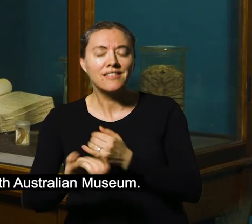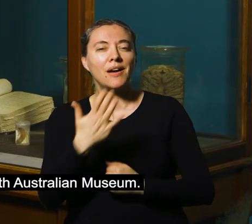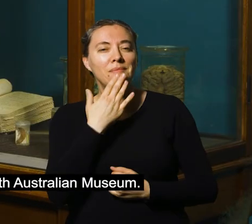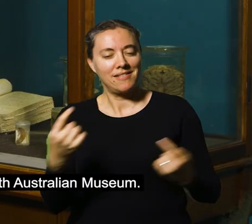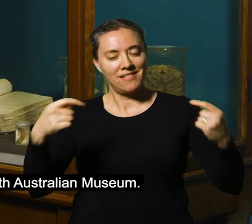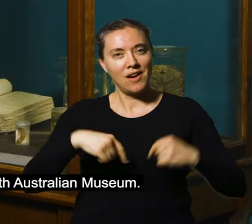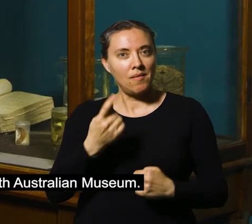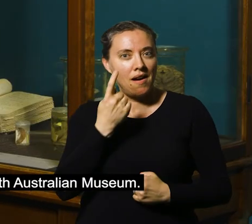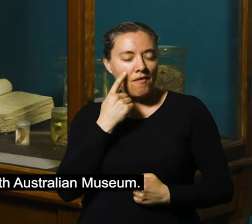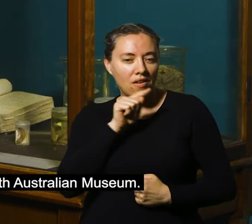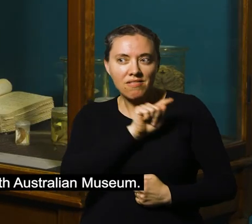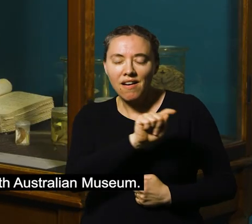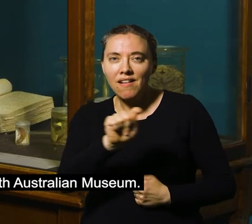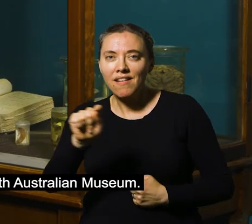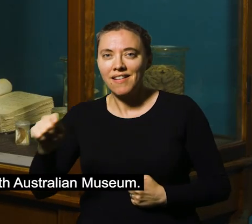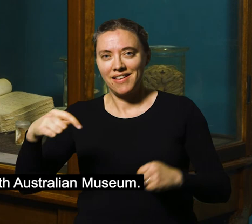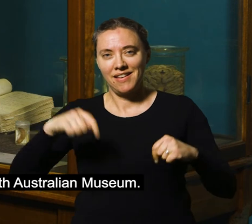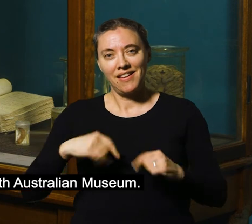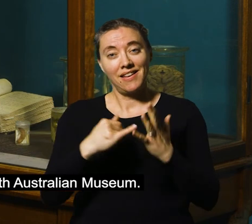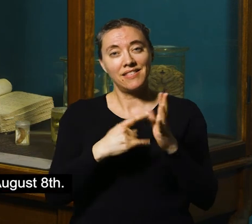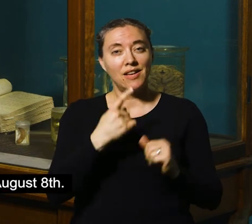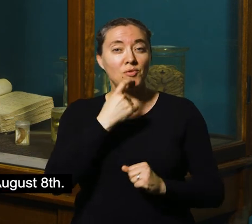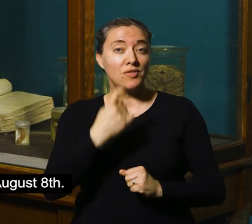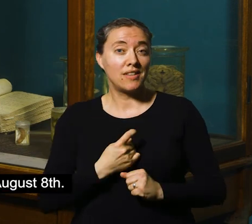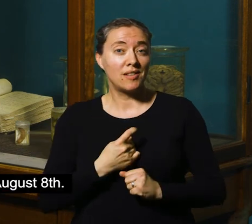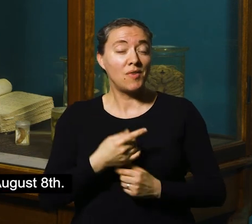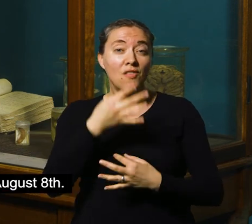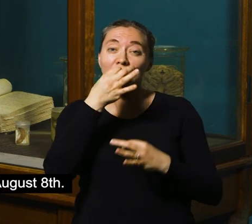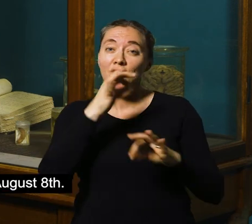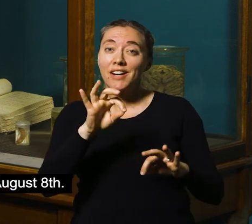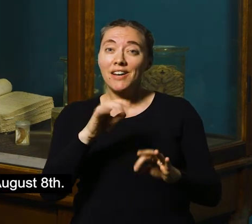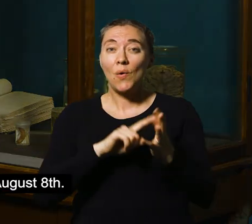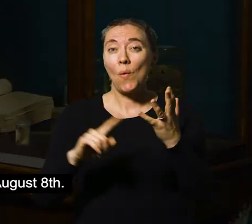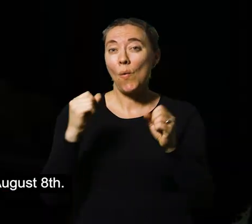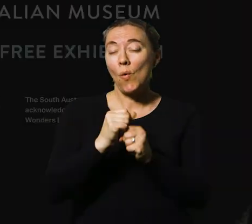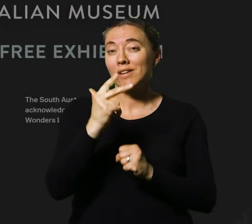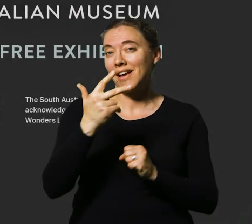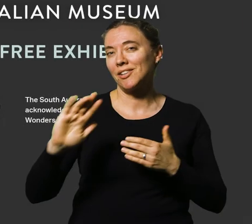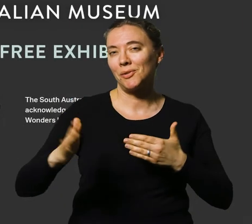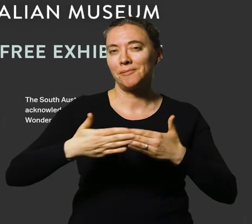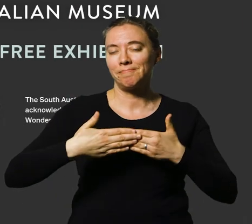jellyfish at the Wonders Exhibition of the South Australian Museum. It's free and it's on until August 8th.